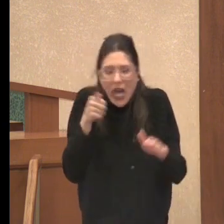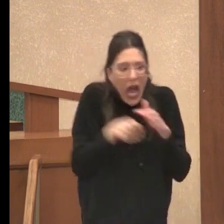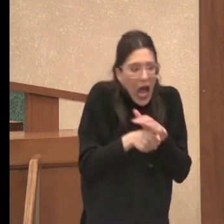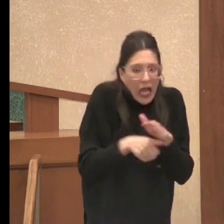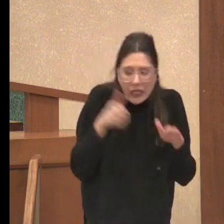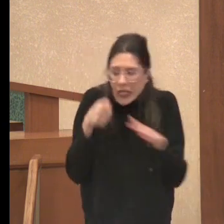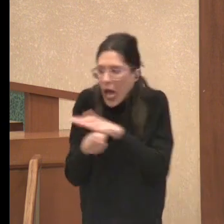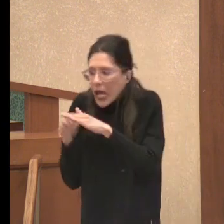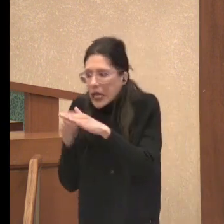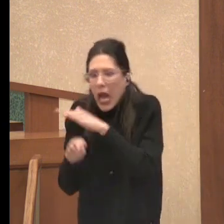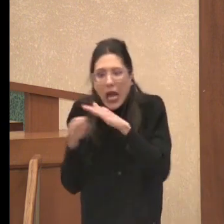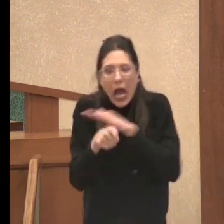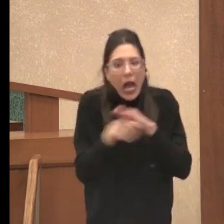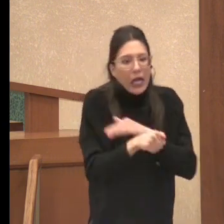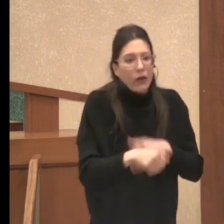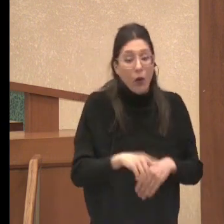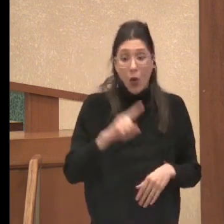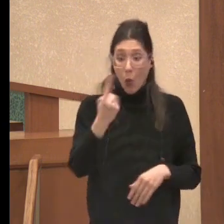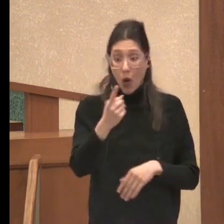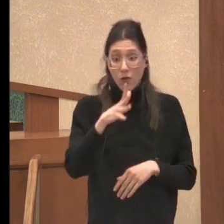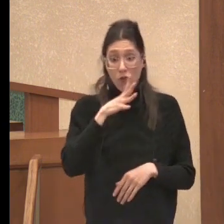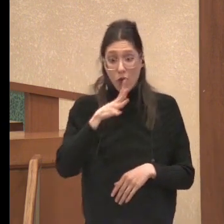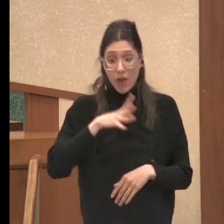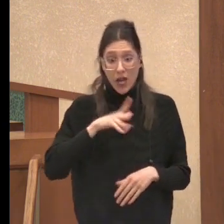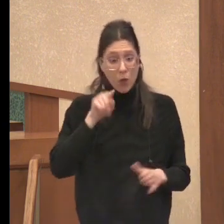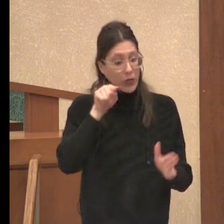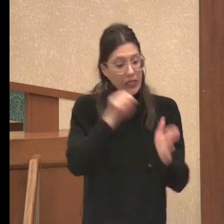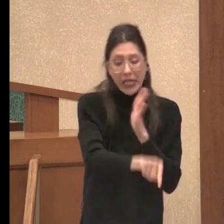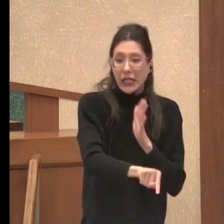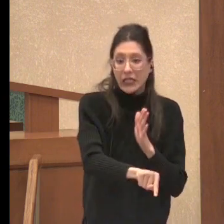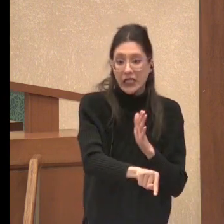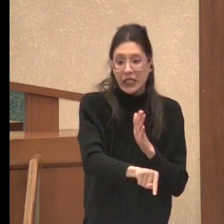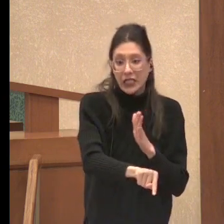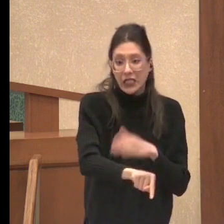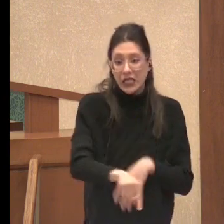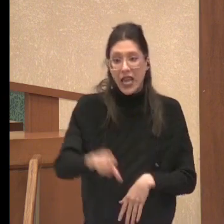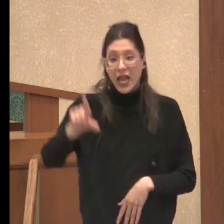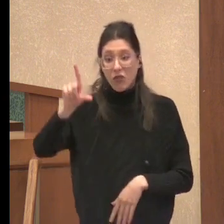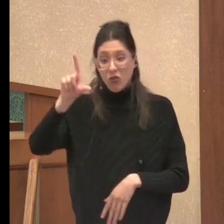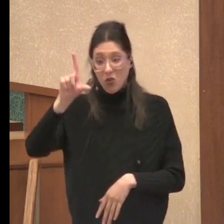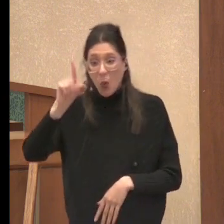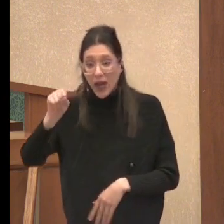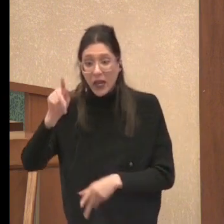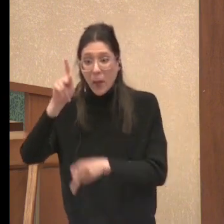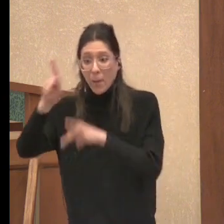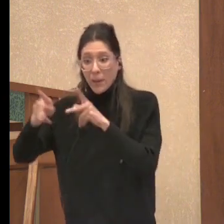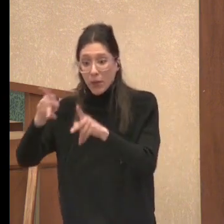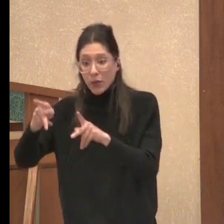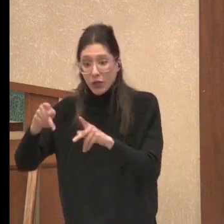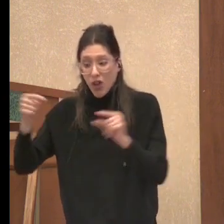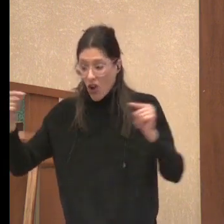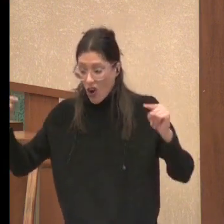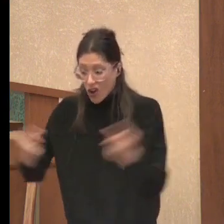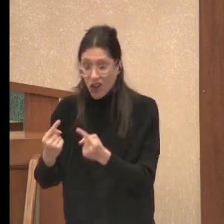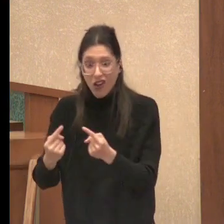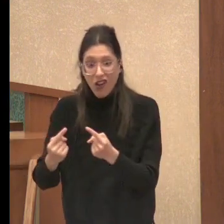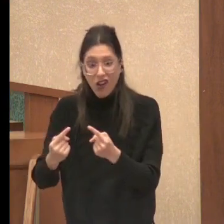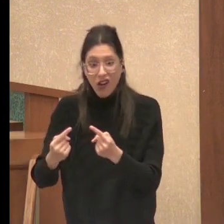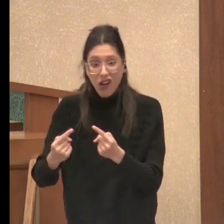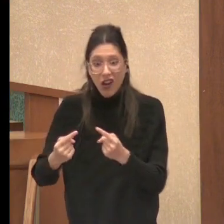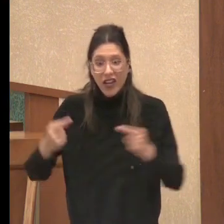safety. One woman was killed, and over 20 people were injured in the mass shooting.